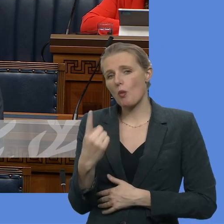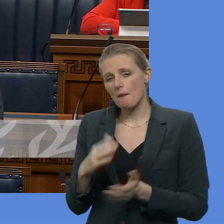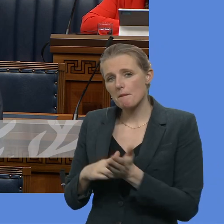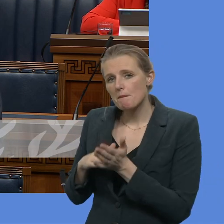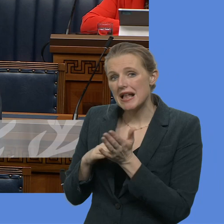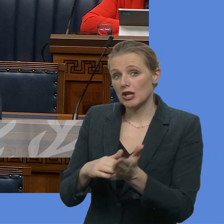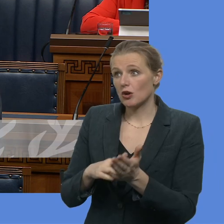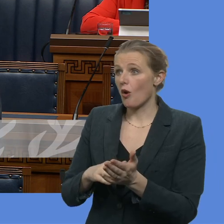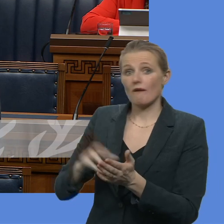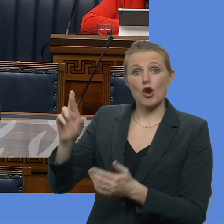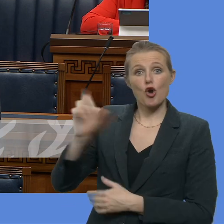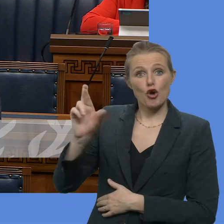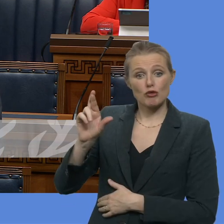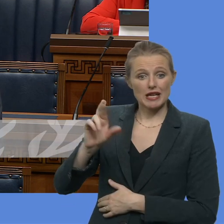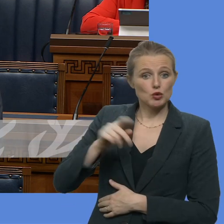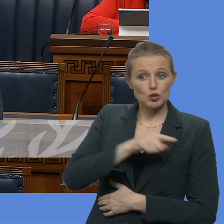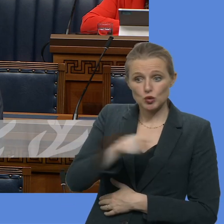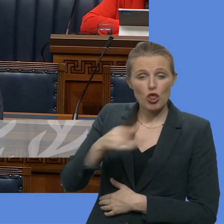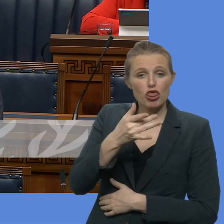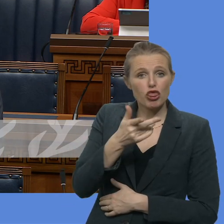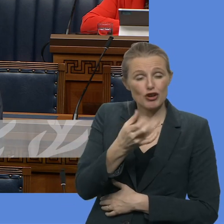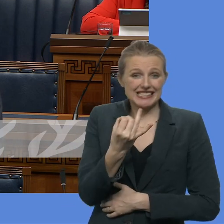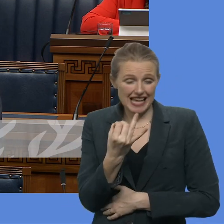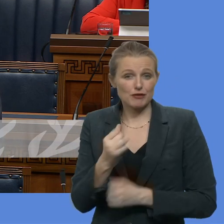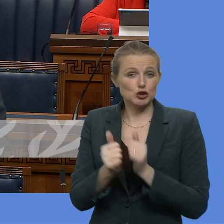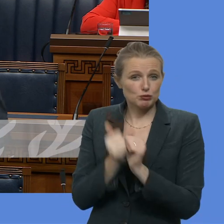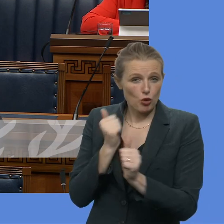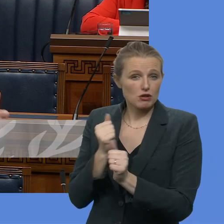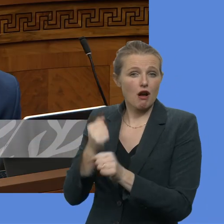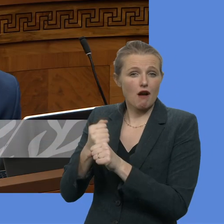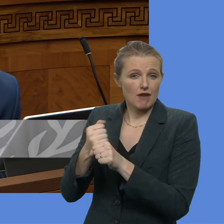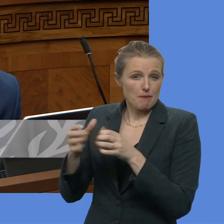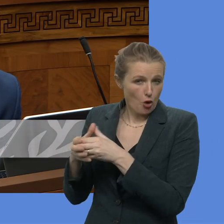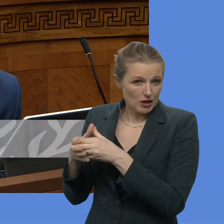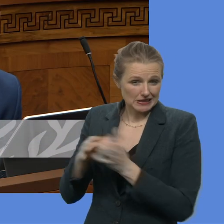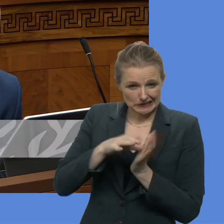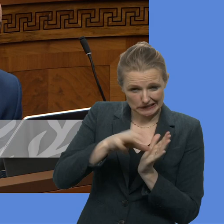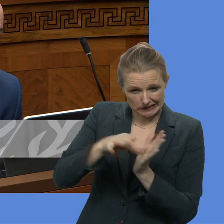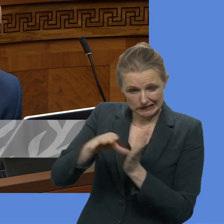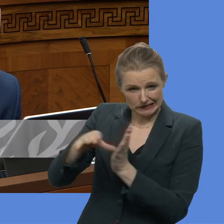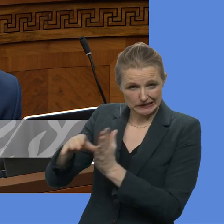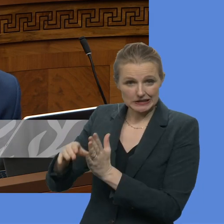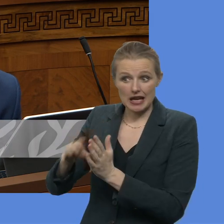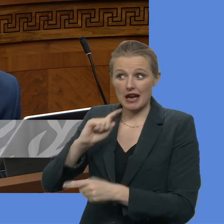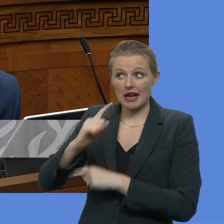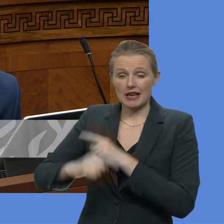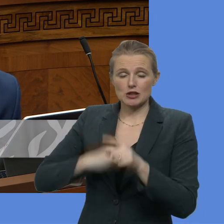£7.1 million of national lottery funding to 37 sports governing bodies, and we have an ambition to boost that next year to